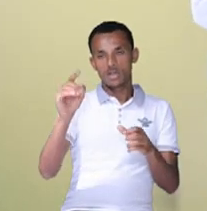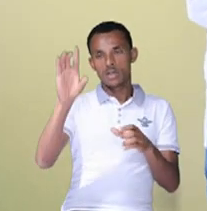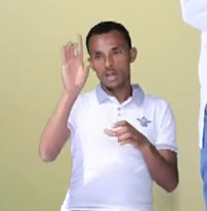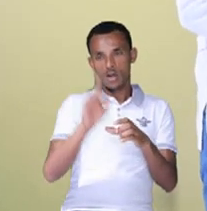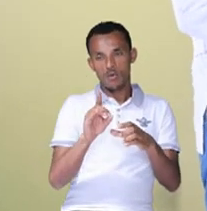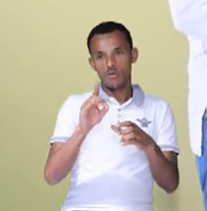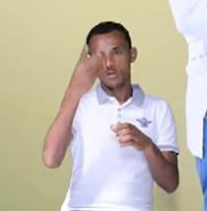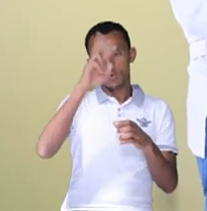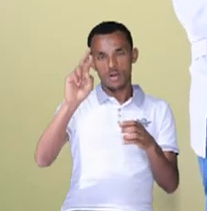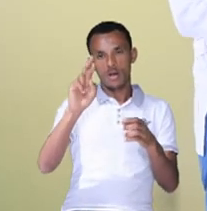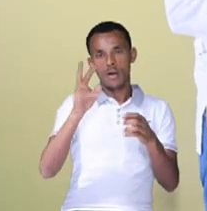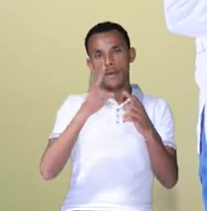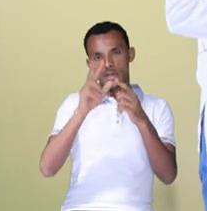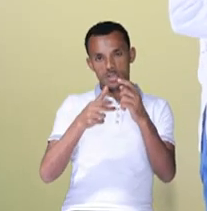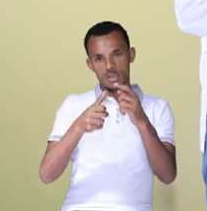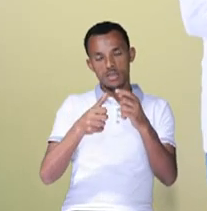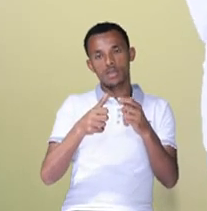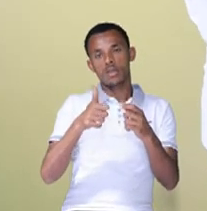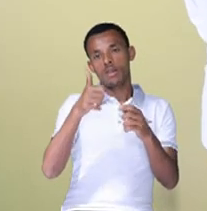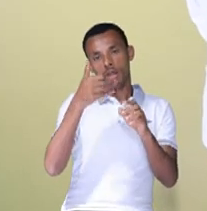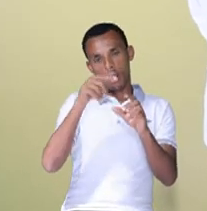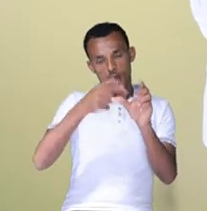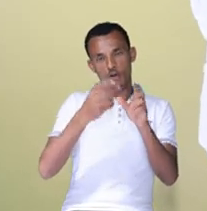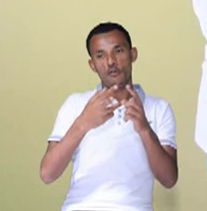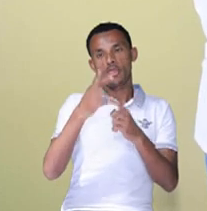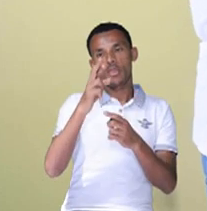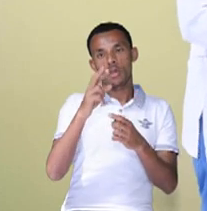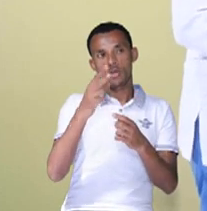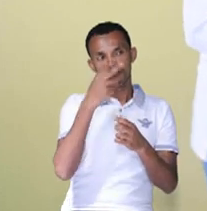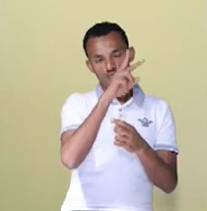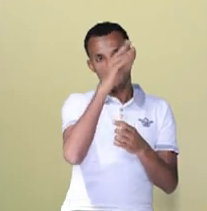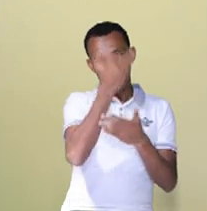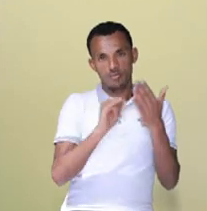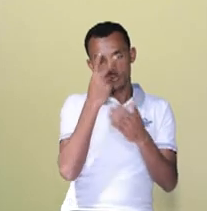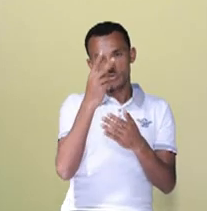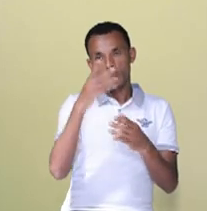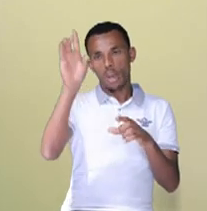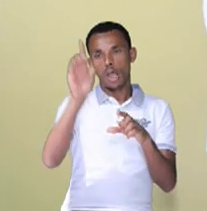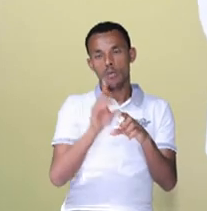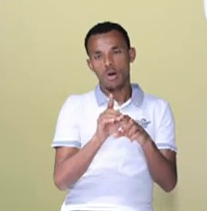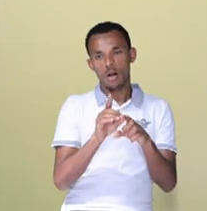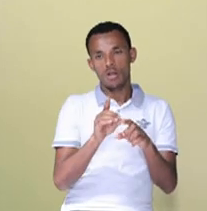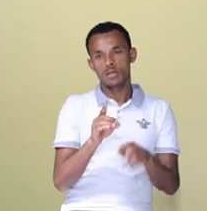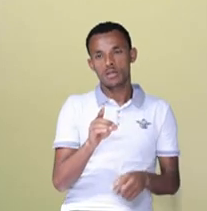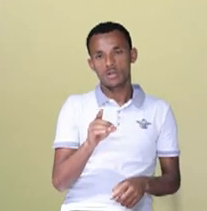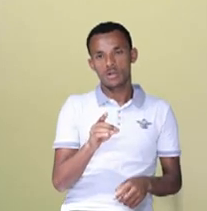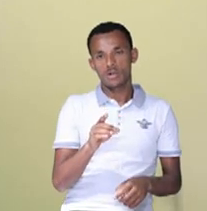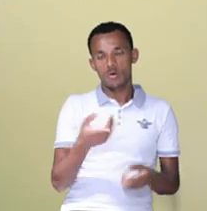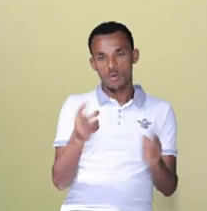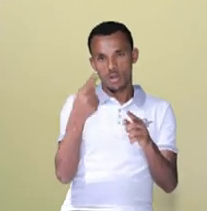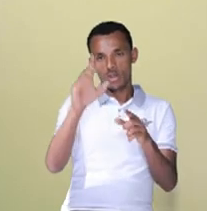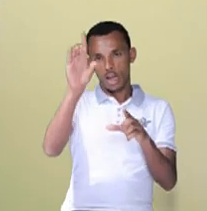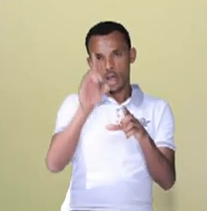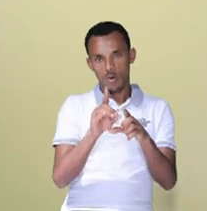diagonal of the square bisect at an angle of the vertex. Here we see on the figure the diagonals. The diagonals, when